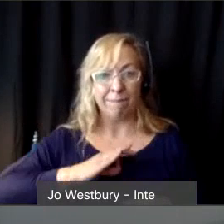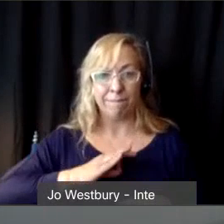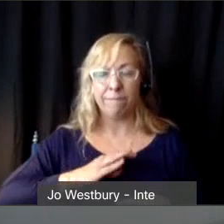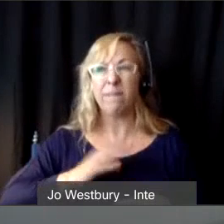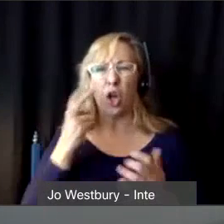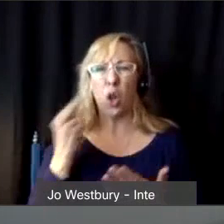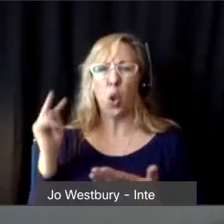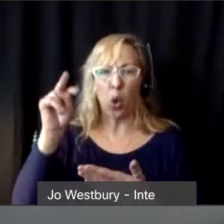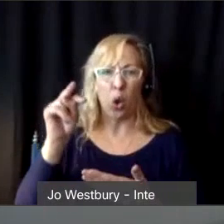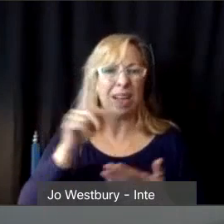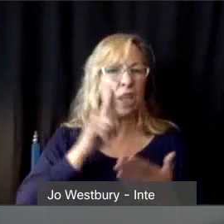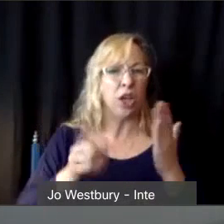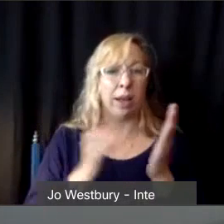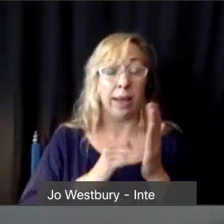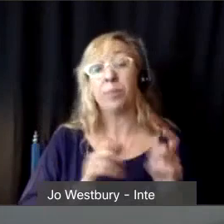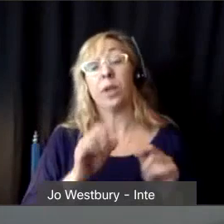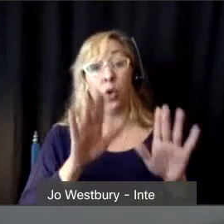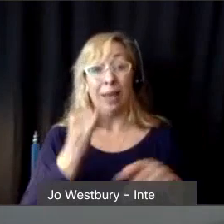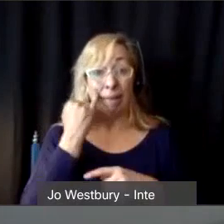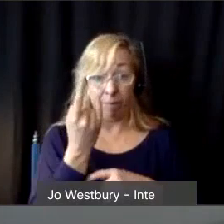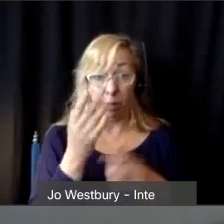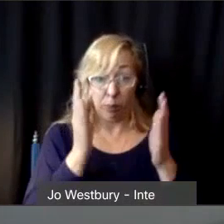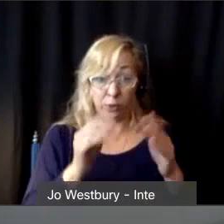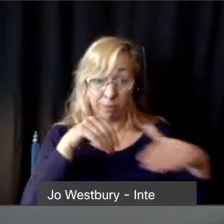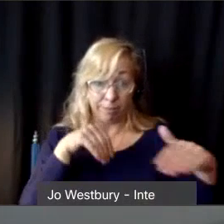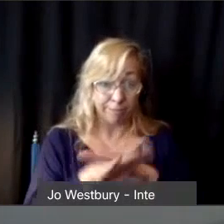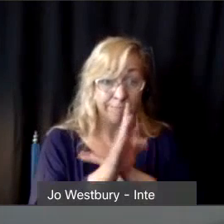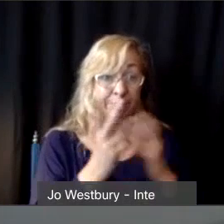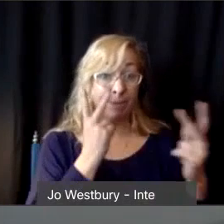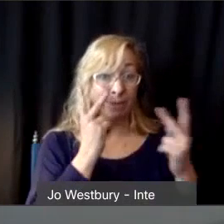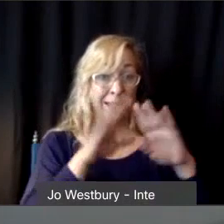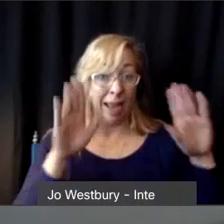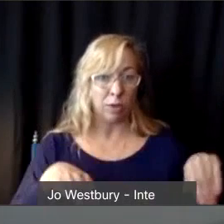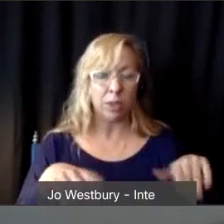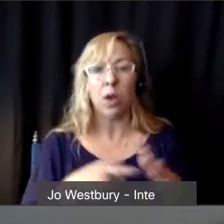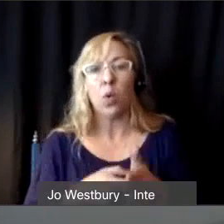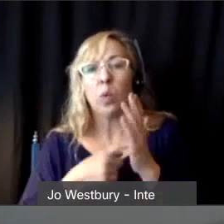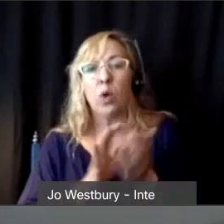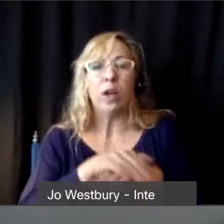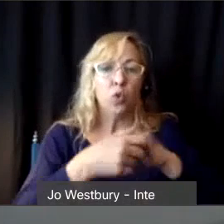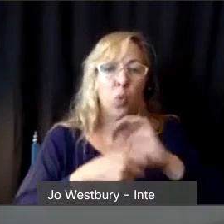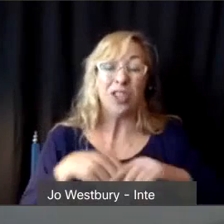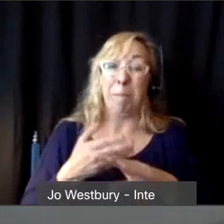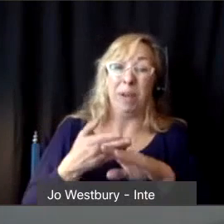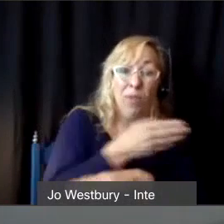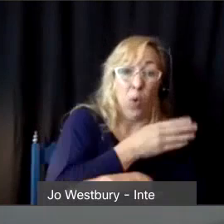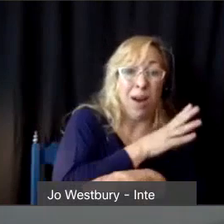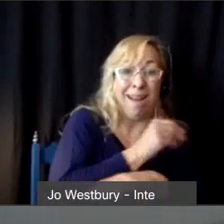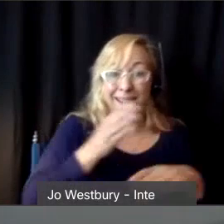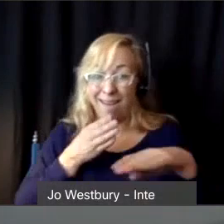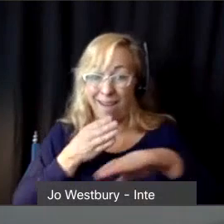visitor washes their hands upon entry or does hand hygiene upon entering and exiting the